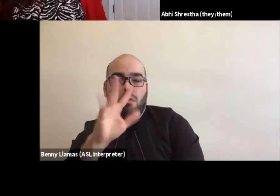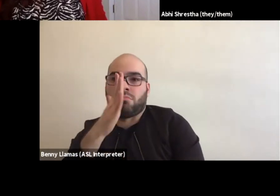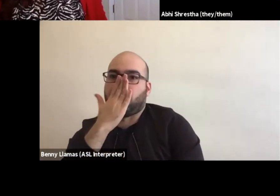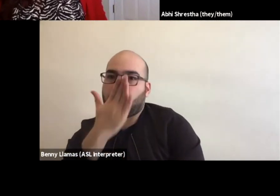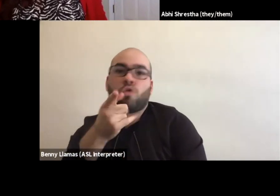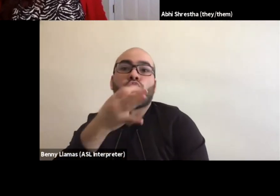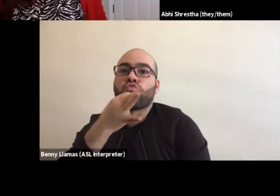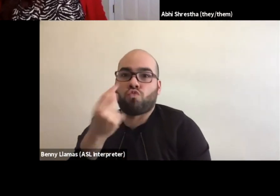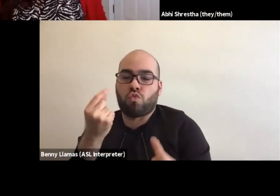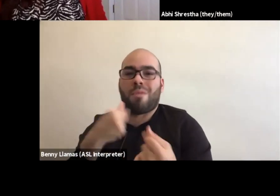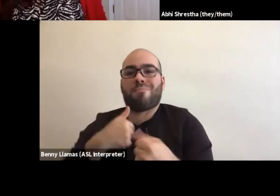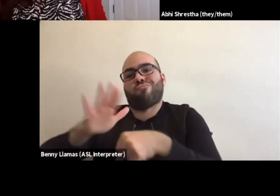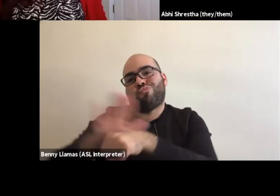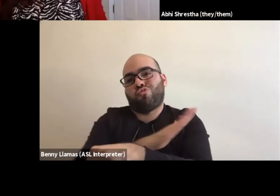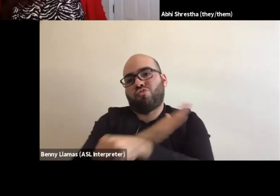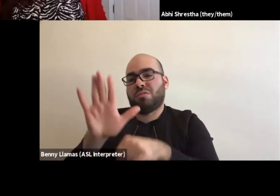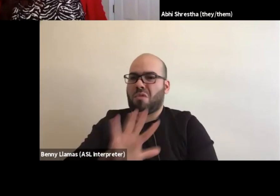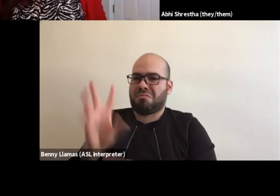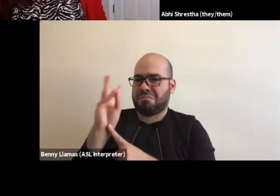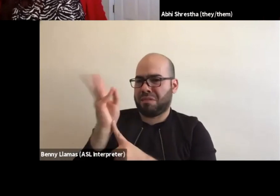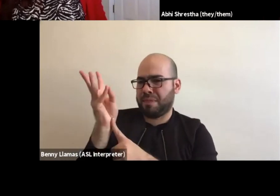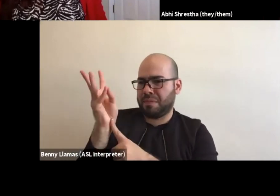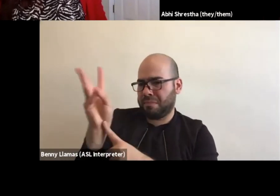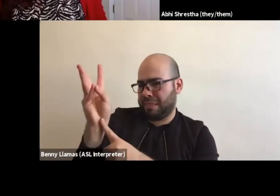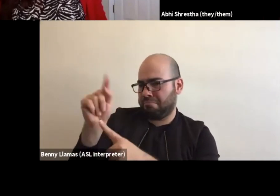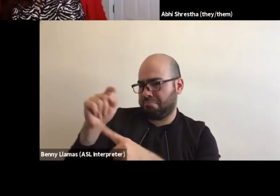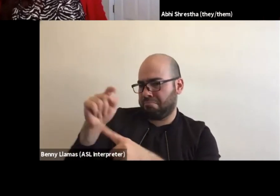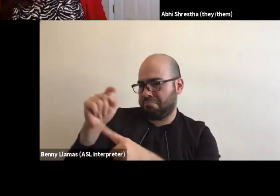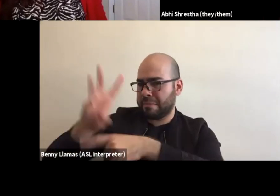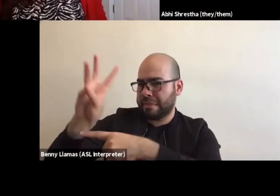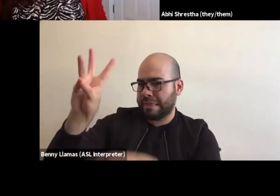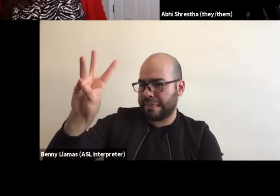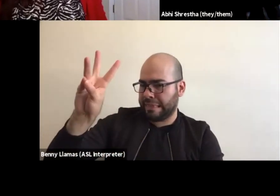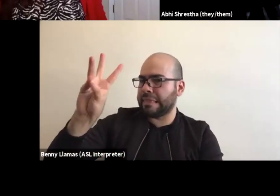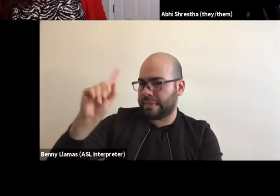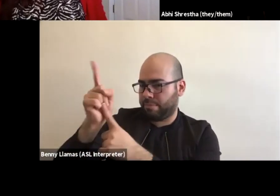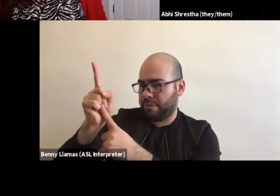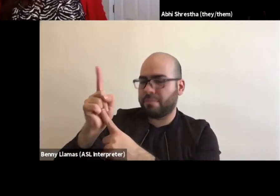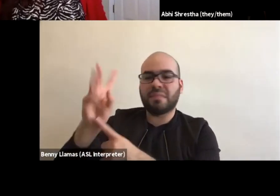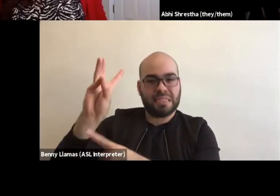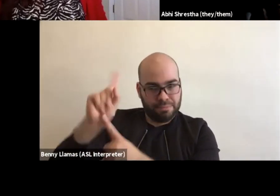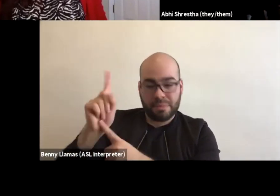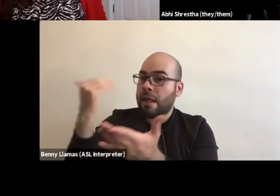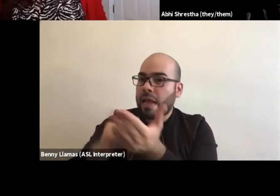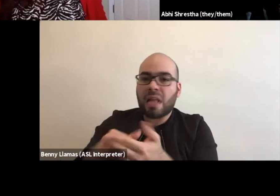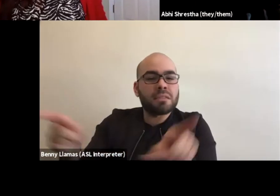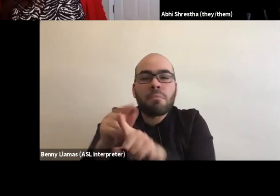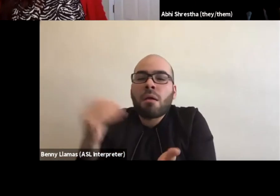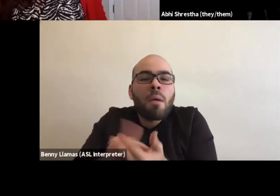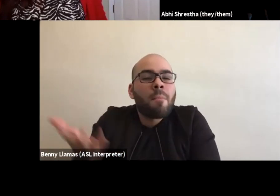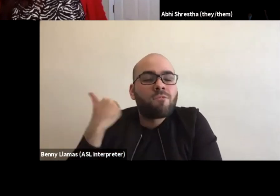about 6 minutes. So you're going to have 6 minutes to do a free write. Again, this may